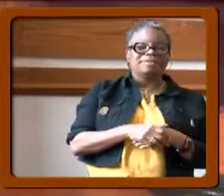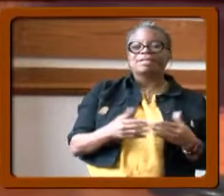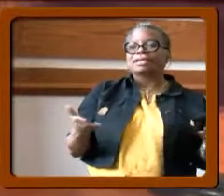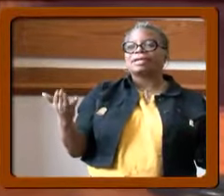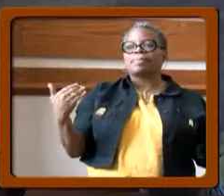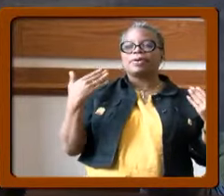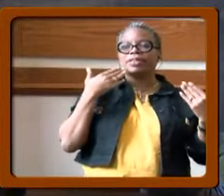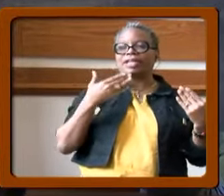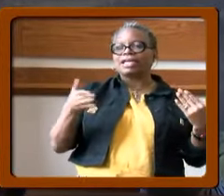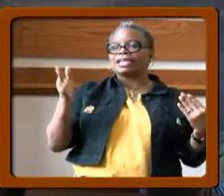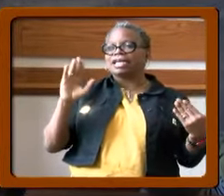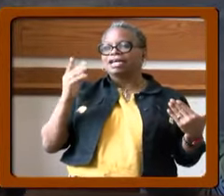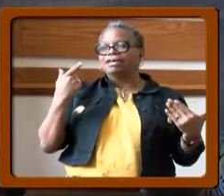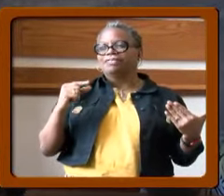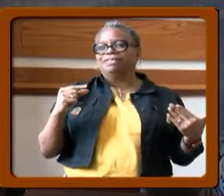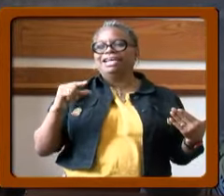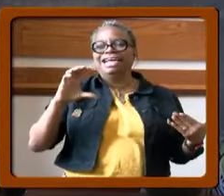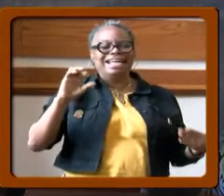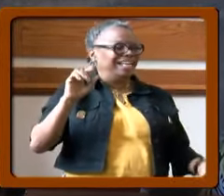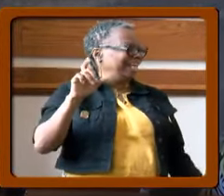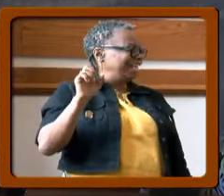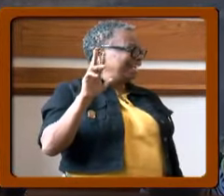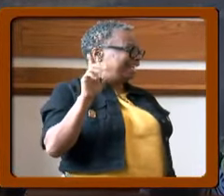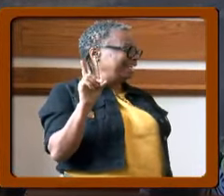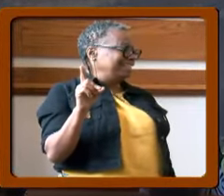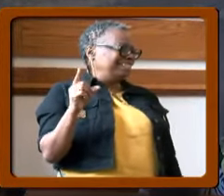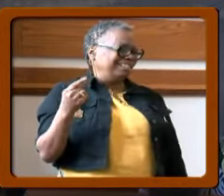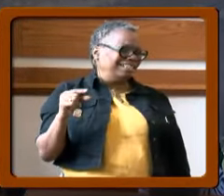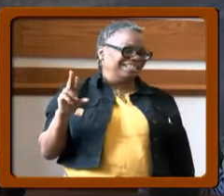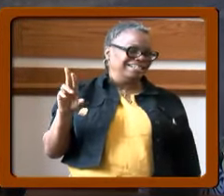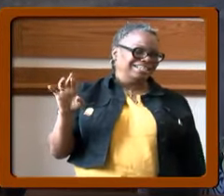Come on, thank God for collard greens.